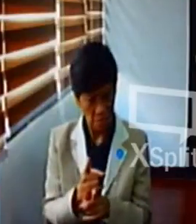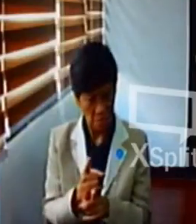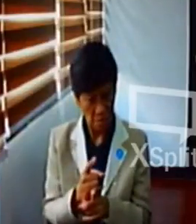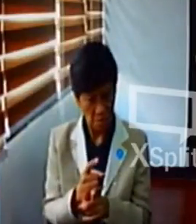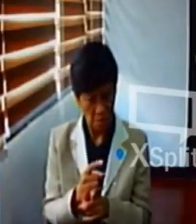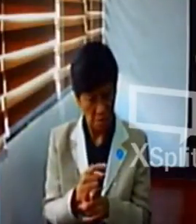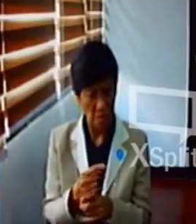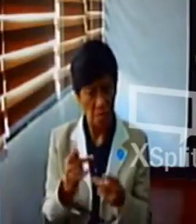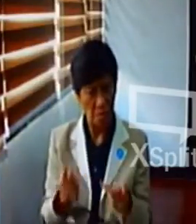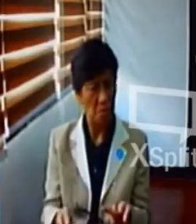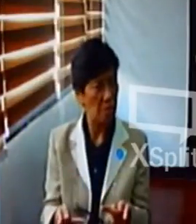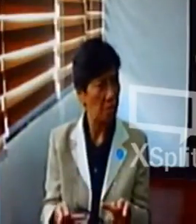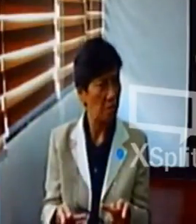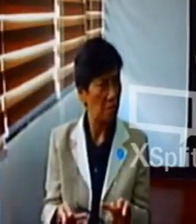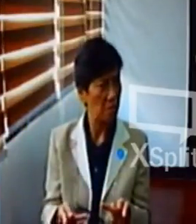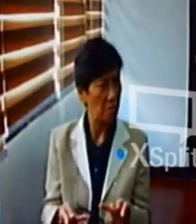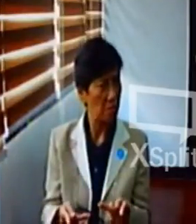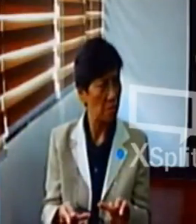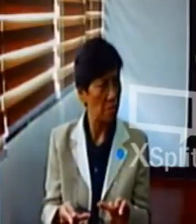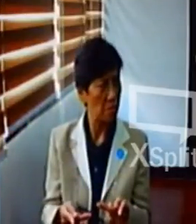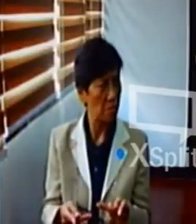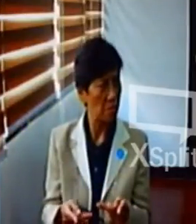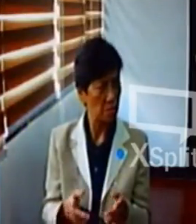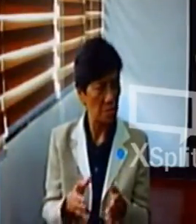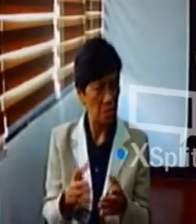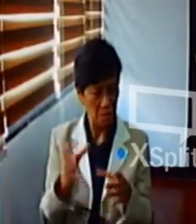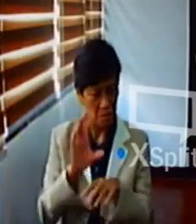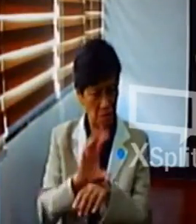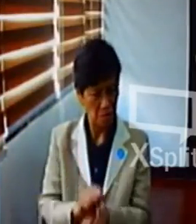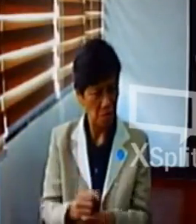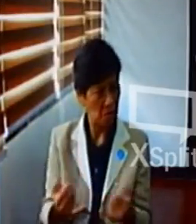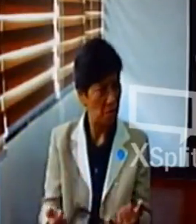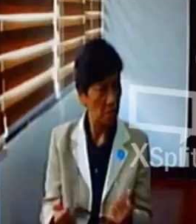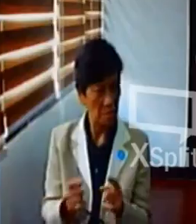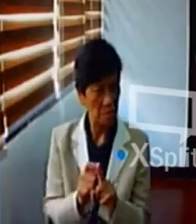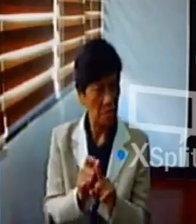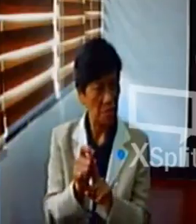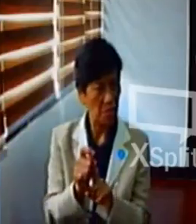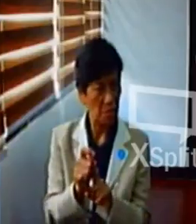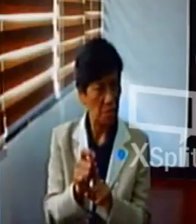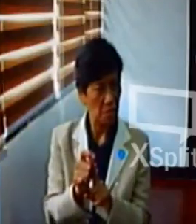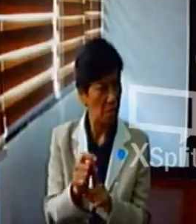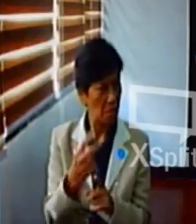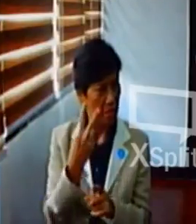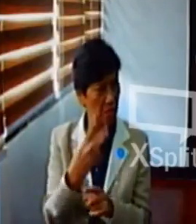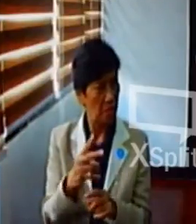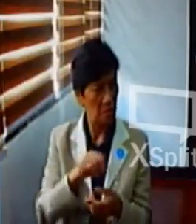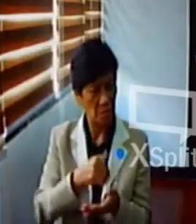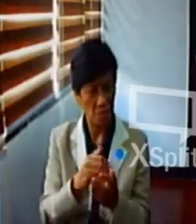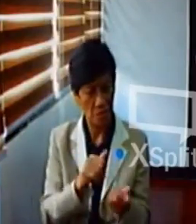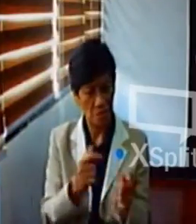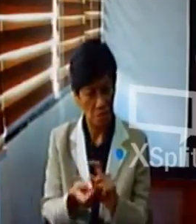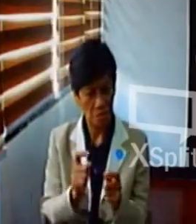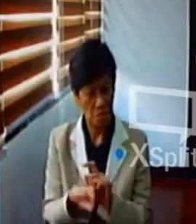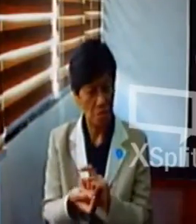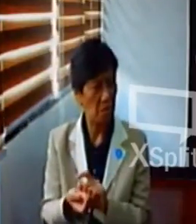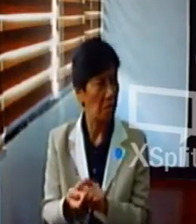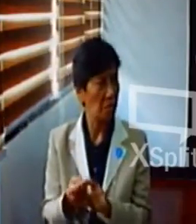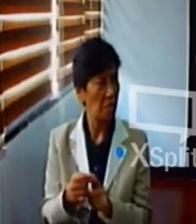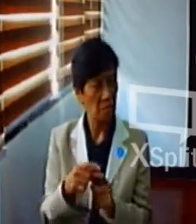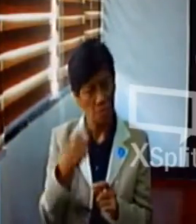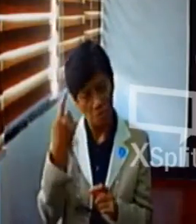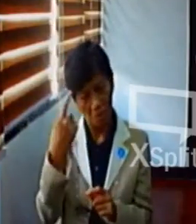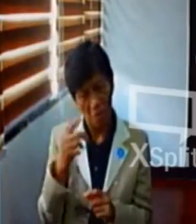current climate conditions right now with the temperature, we see some changes already in the spawning patterns of